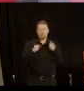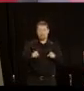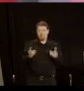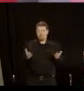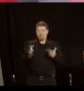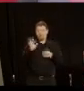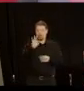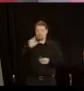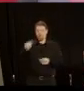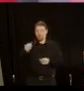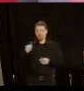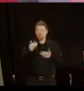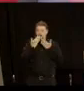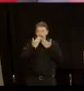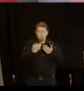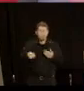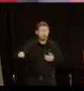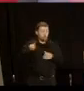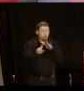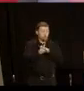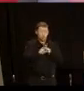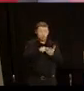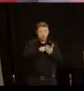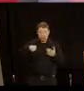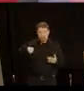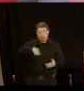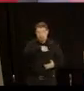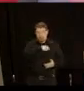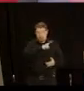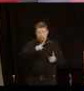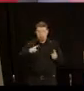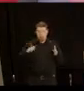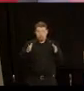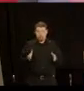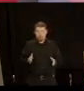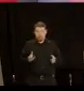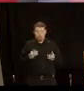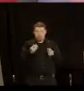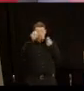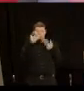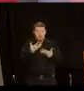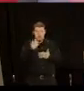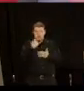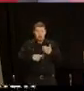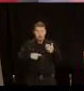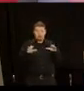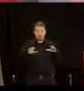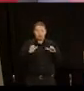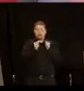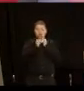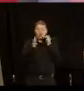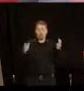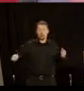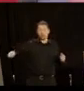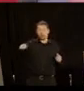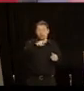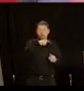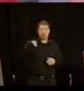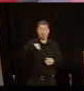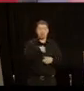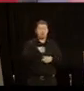just showing us as legislators the way, because without you telling us what we need to do, we have no idea what